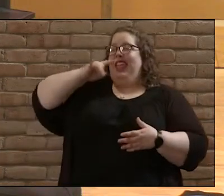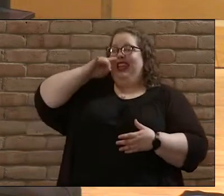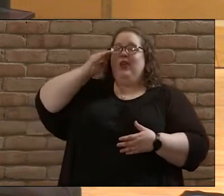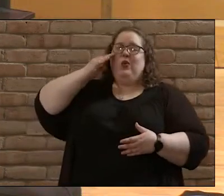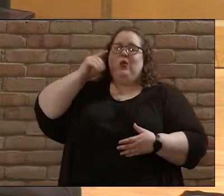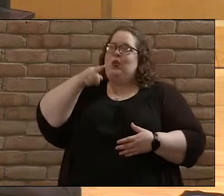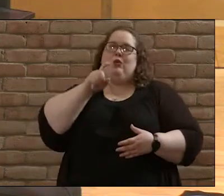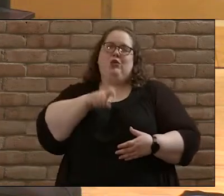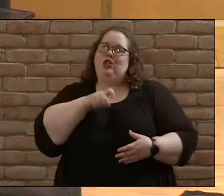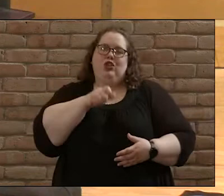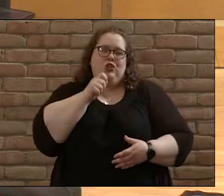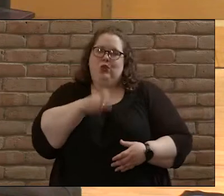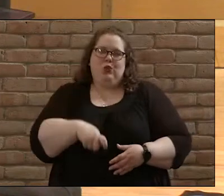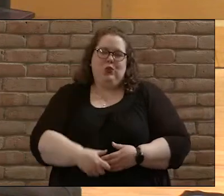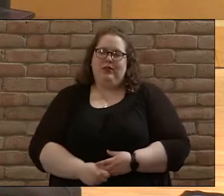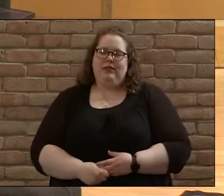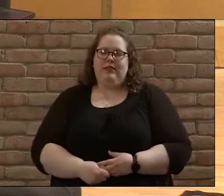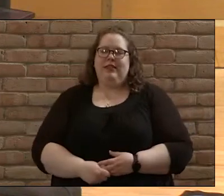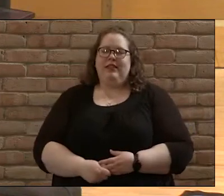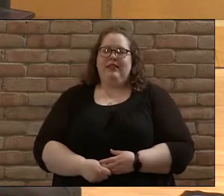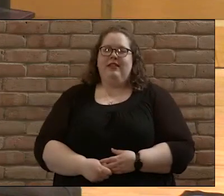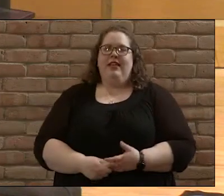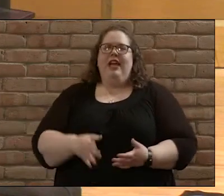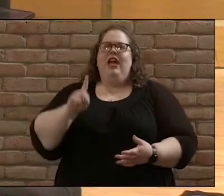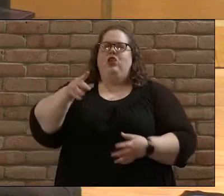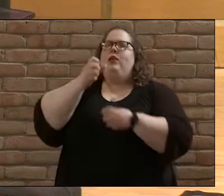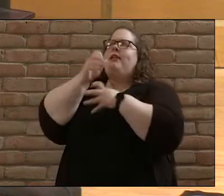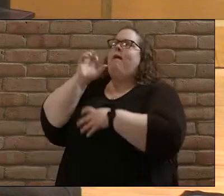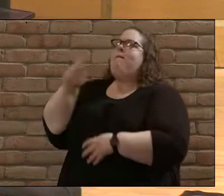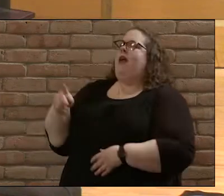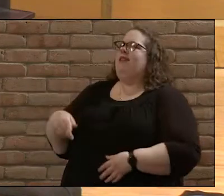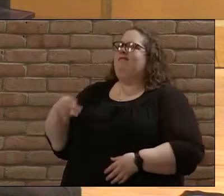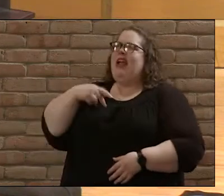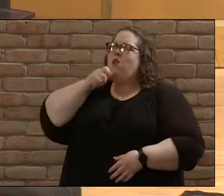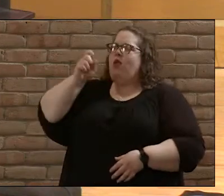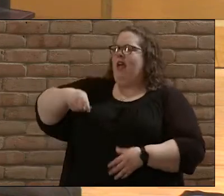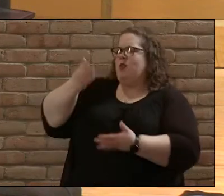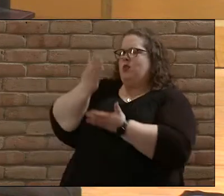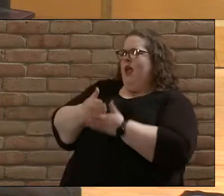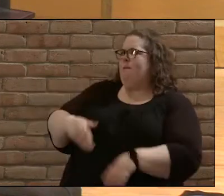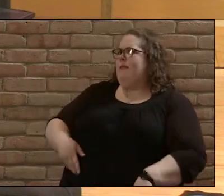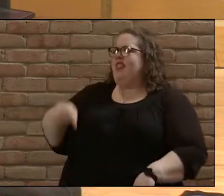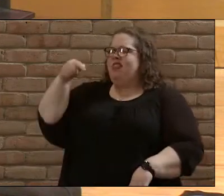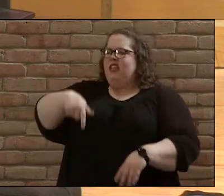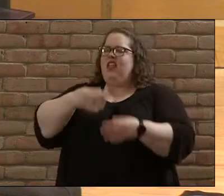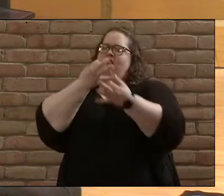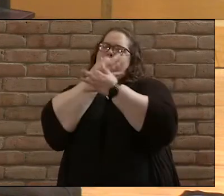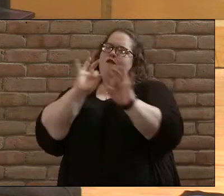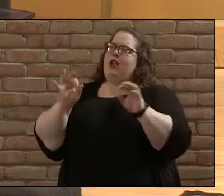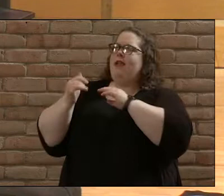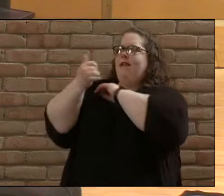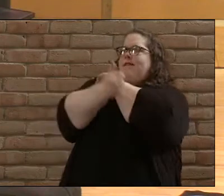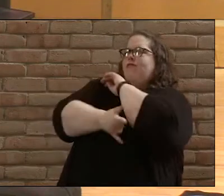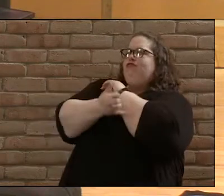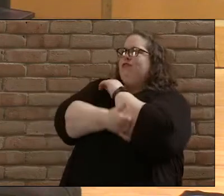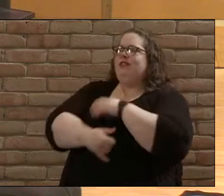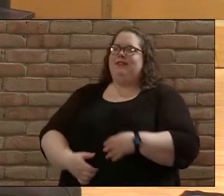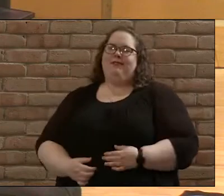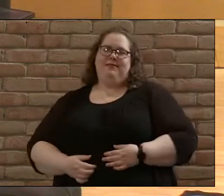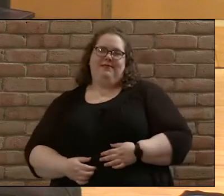well. And then you would yell back at them and you'd respond, "I don't have to stop. It's a free